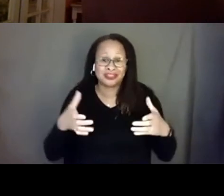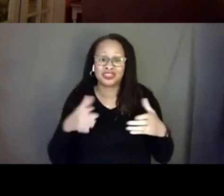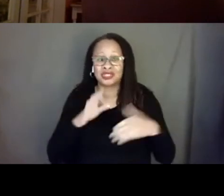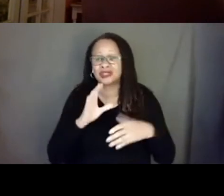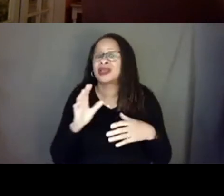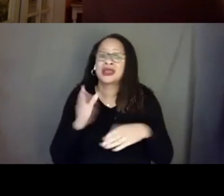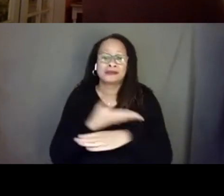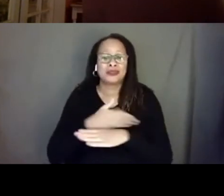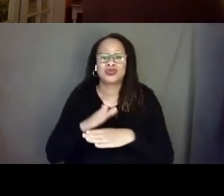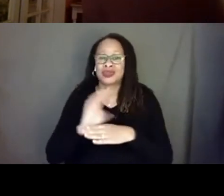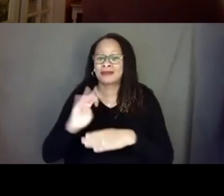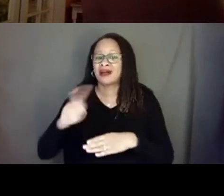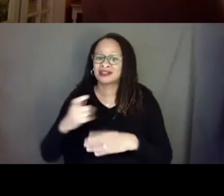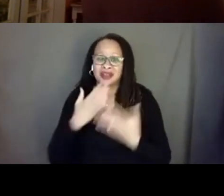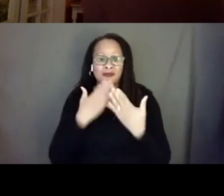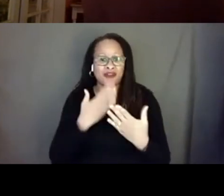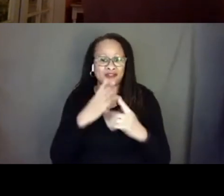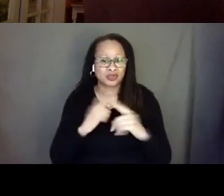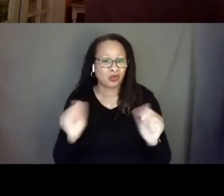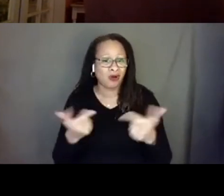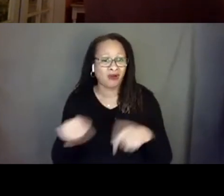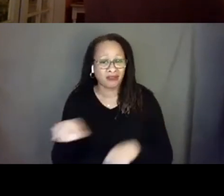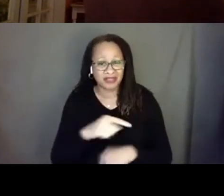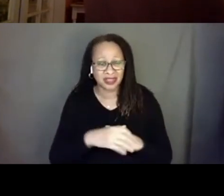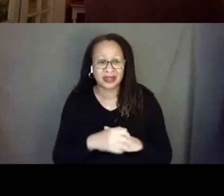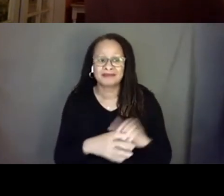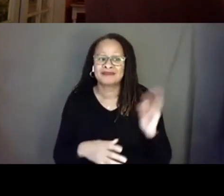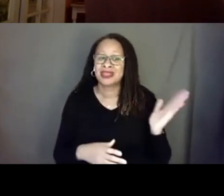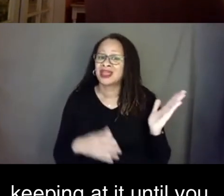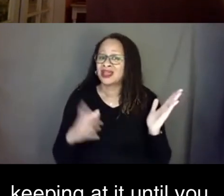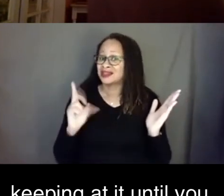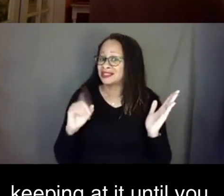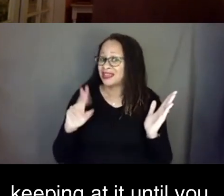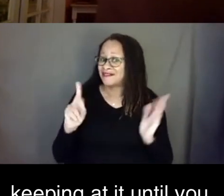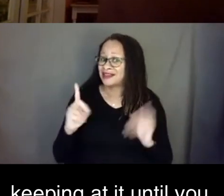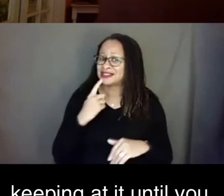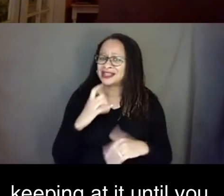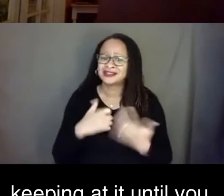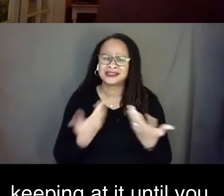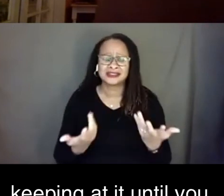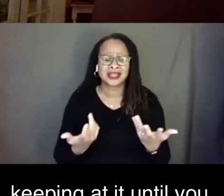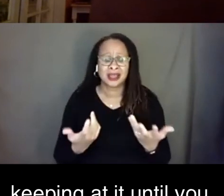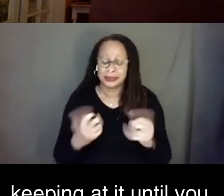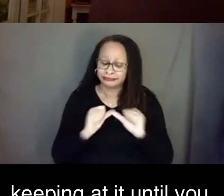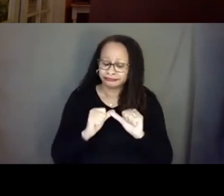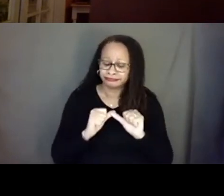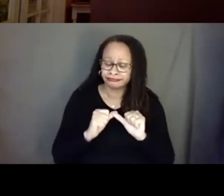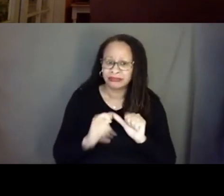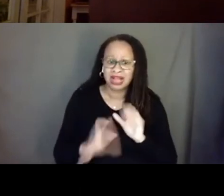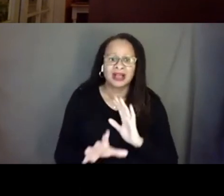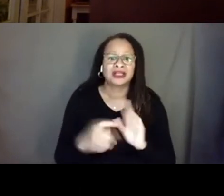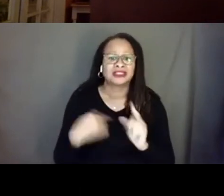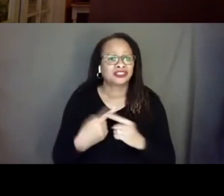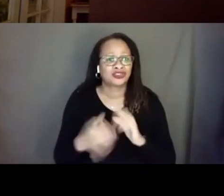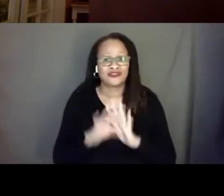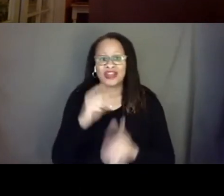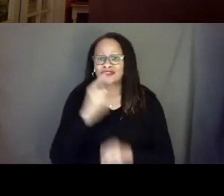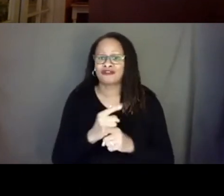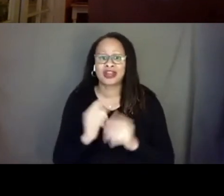them. So. I mean, again, it's all about finding, keeping at it till you find the right community that's gonna